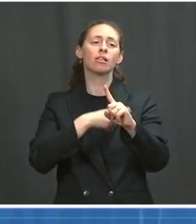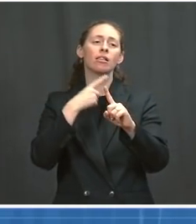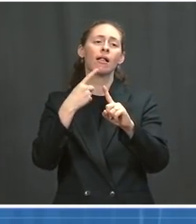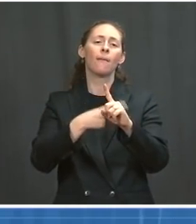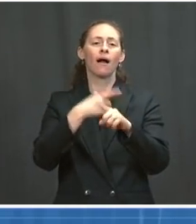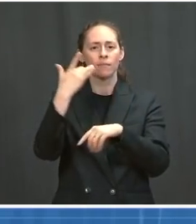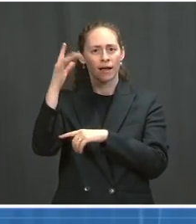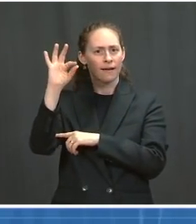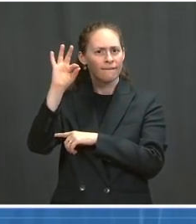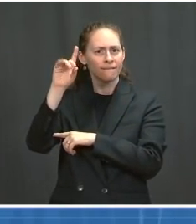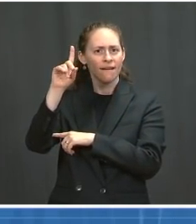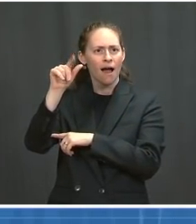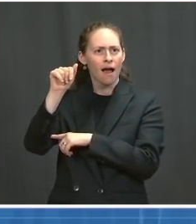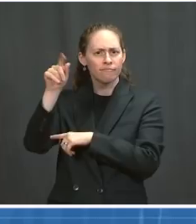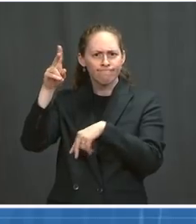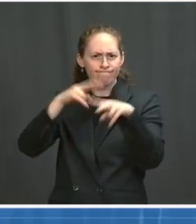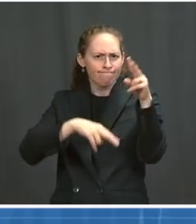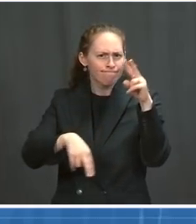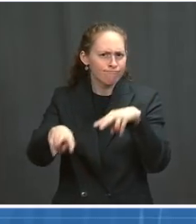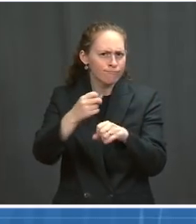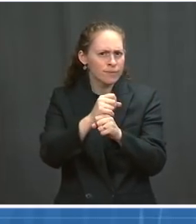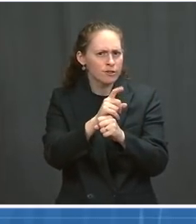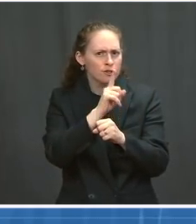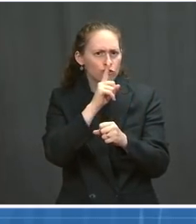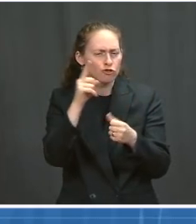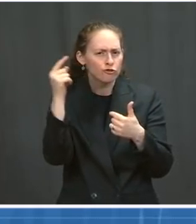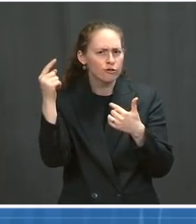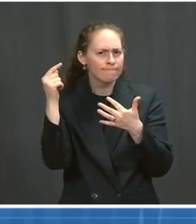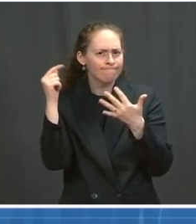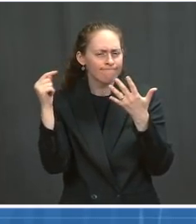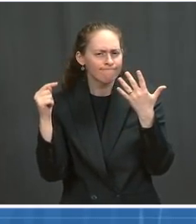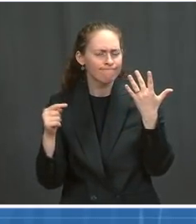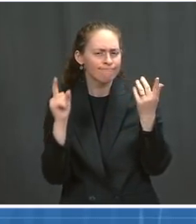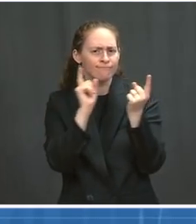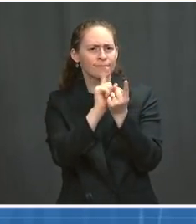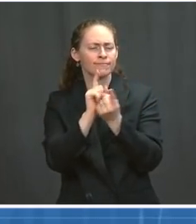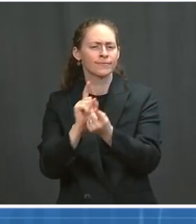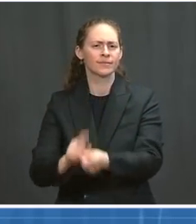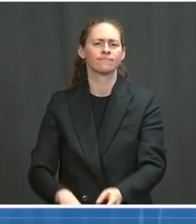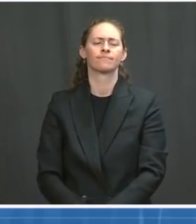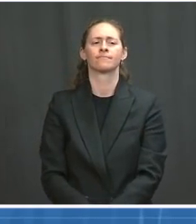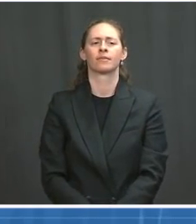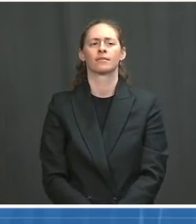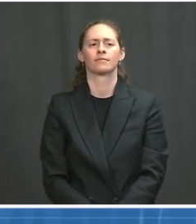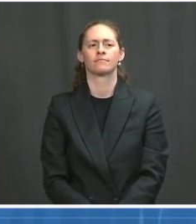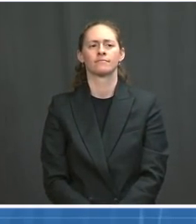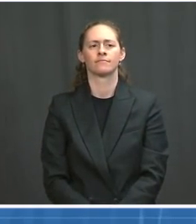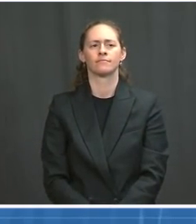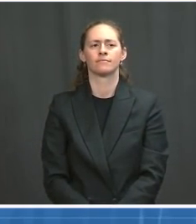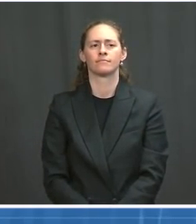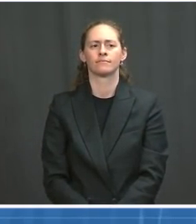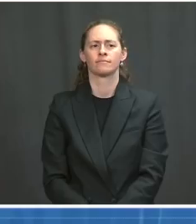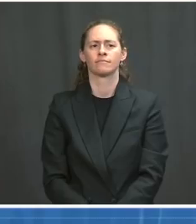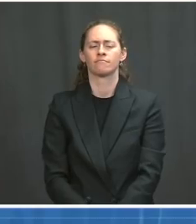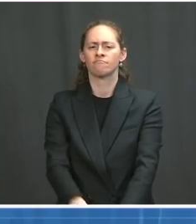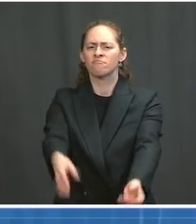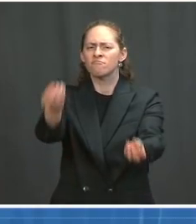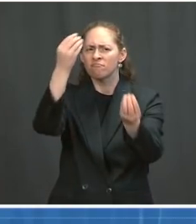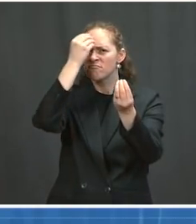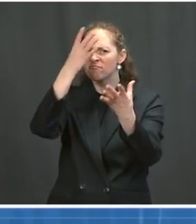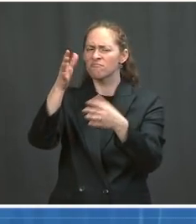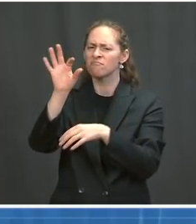of course. Given the nature of the pandemic, FDA will move as expeditiously as possible